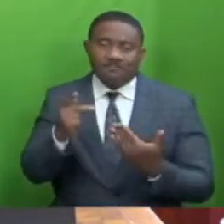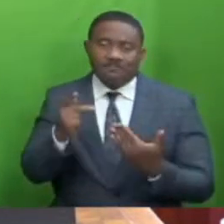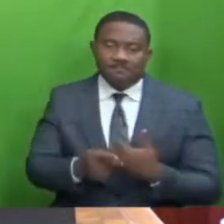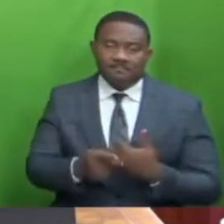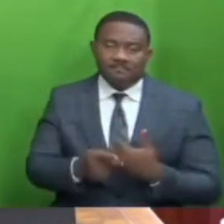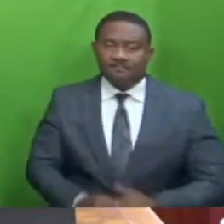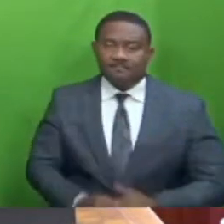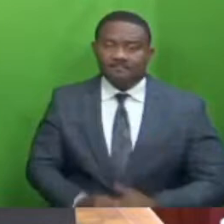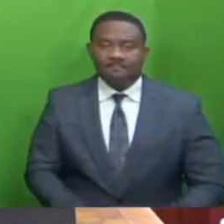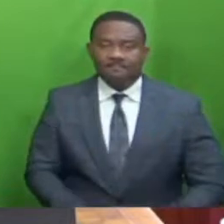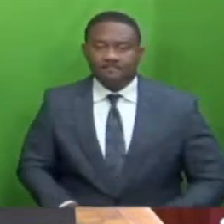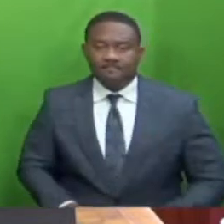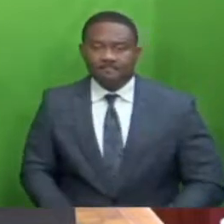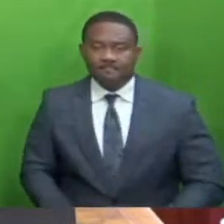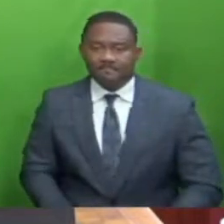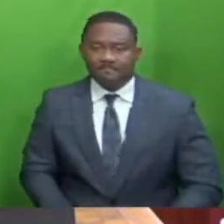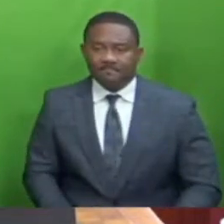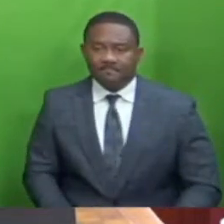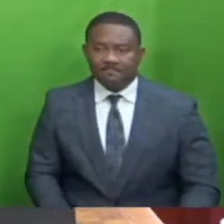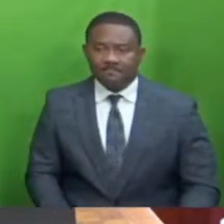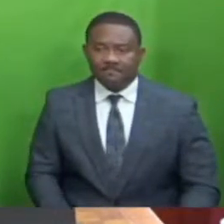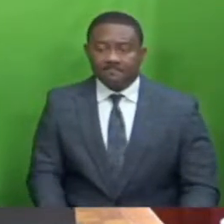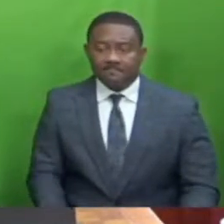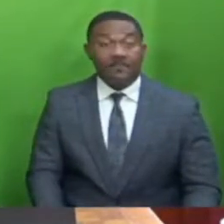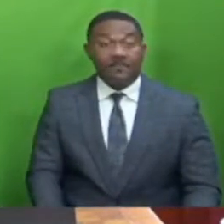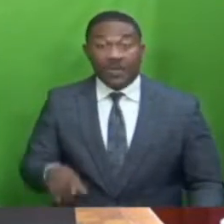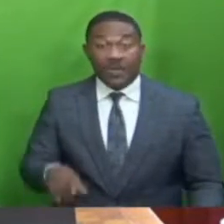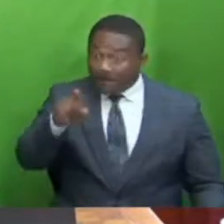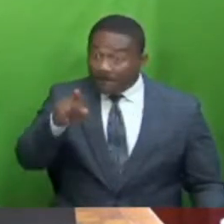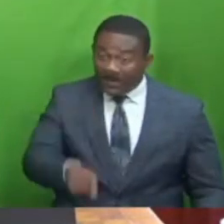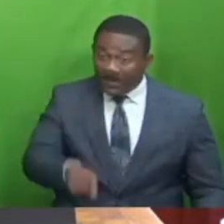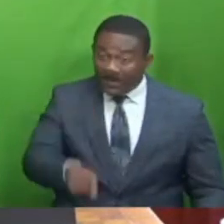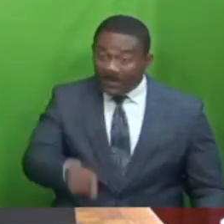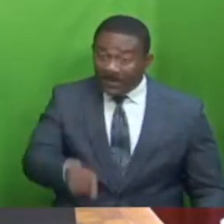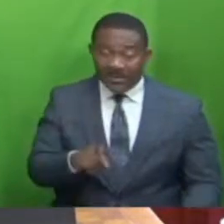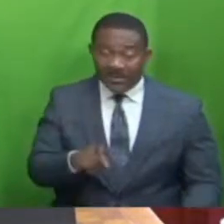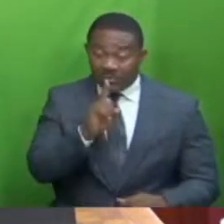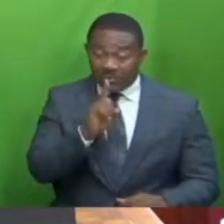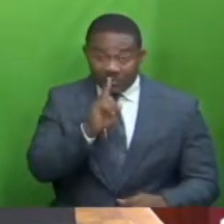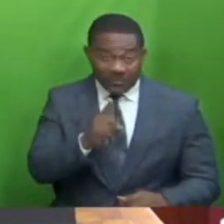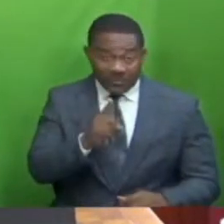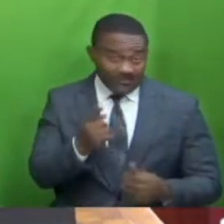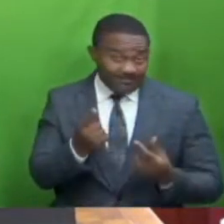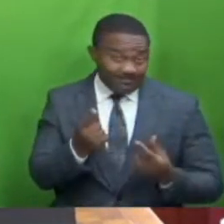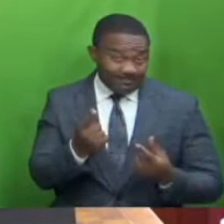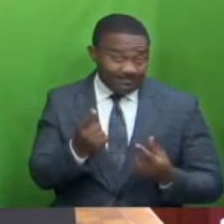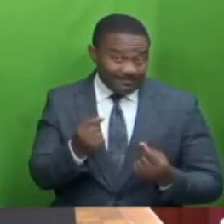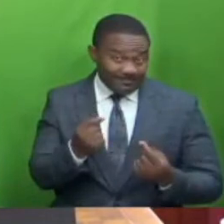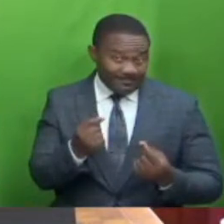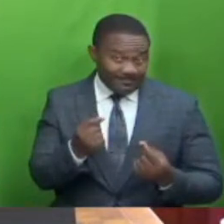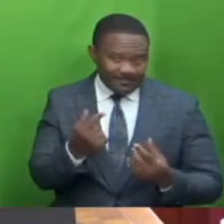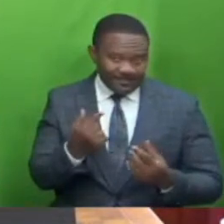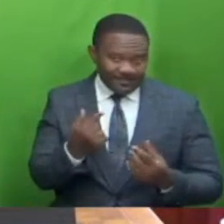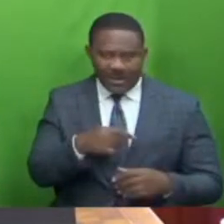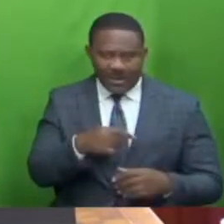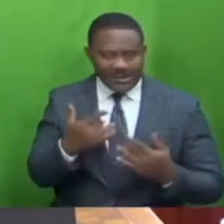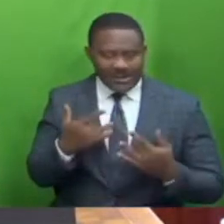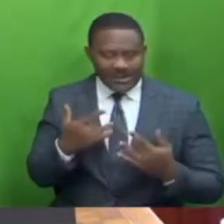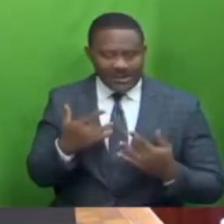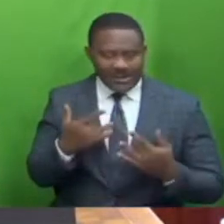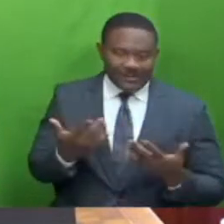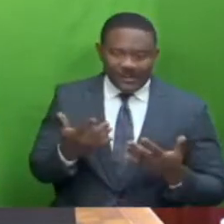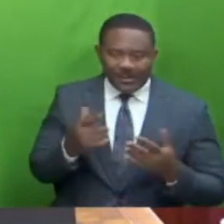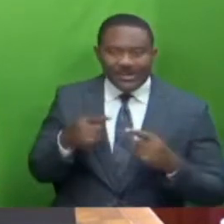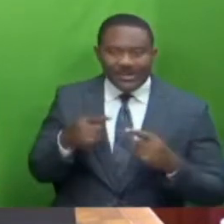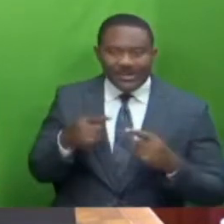Mr. Speaker, as a nation, we must and will prevail. Indeed, our only recourse is to be successful at